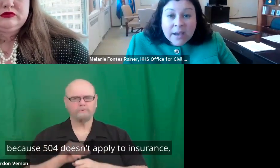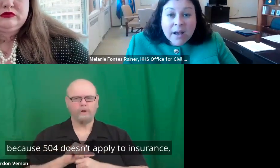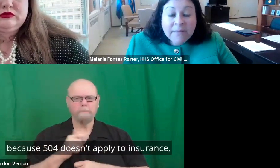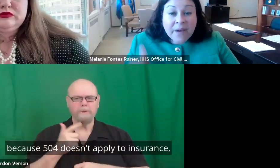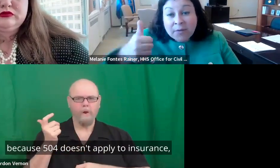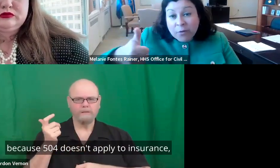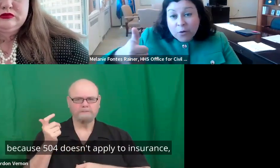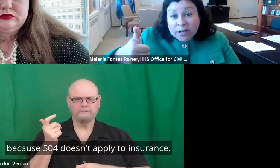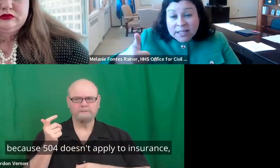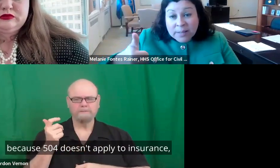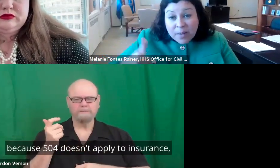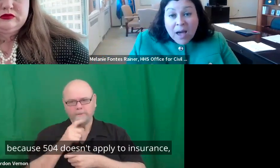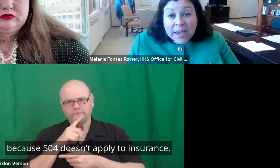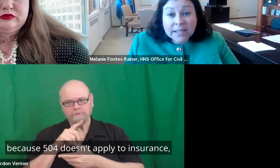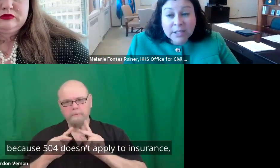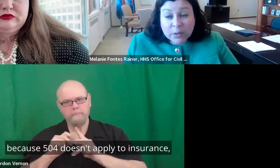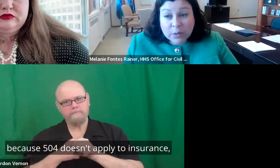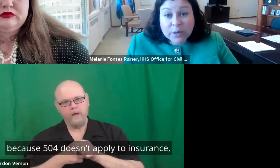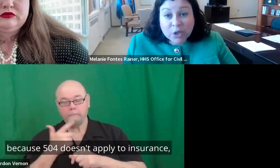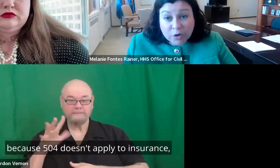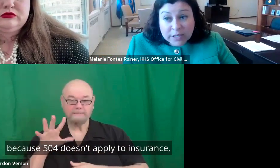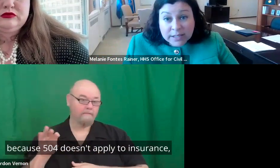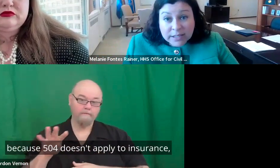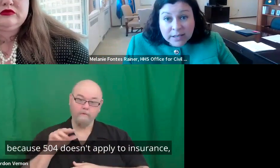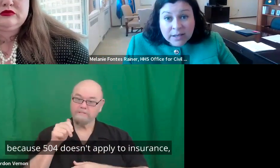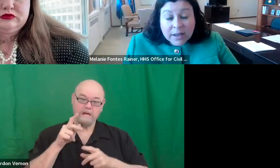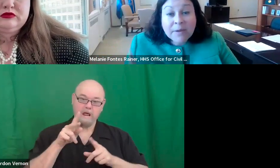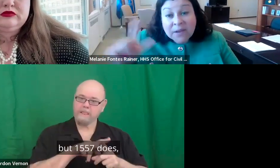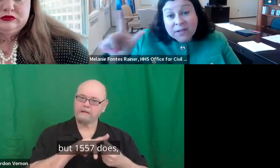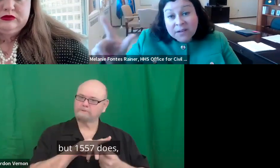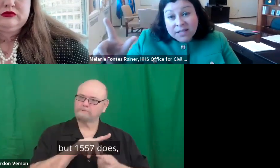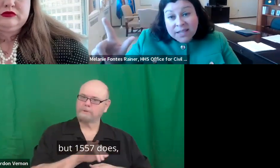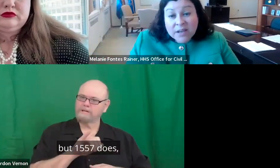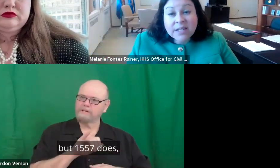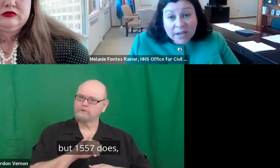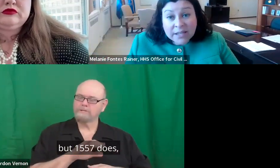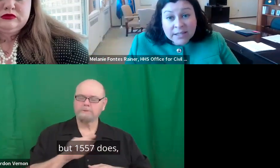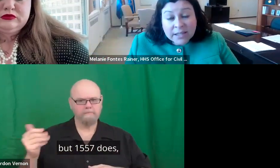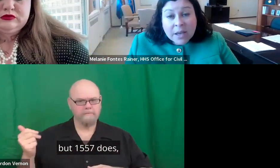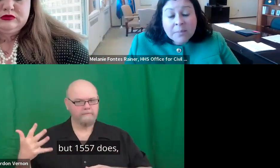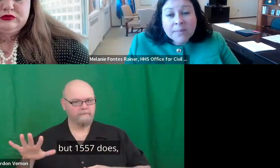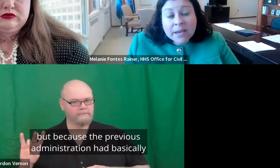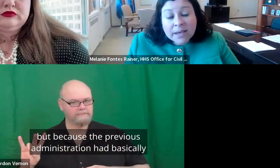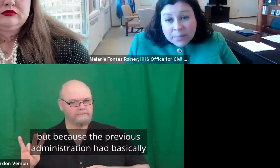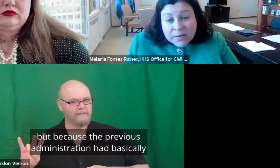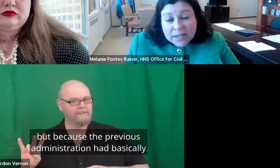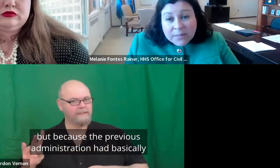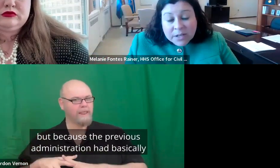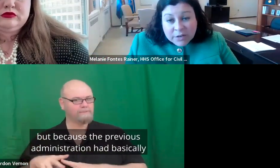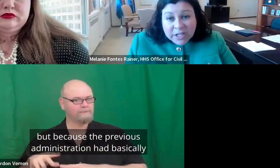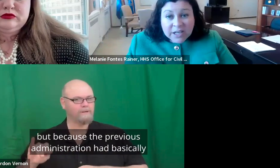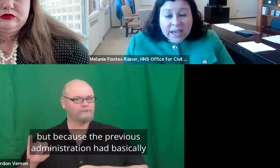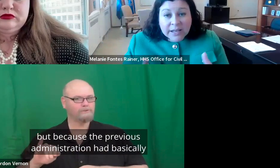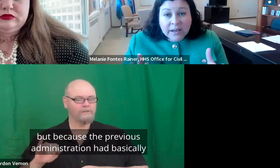because 504 doesn't apply to insurance, but 1557 does. But because the